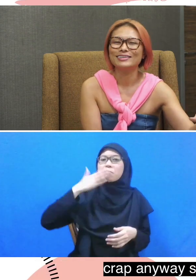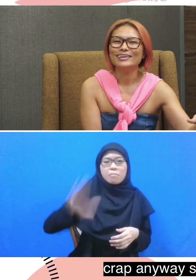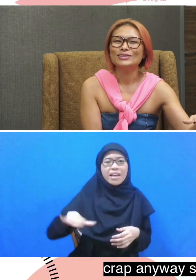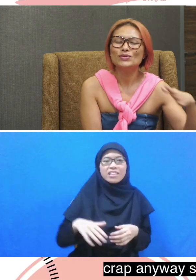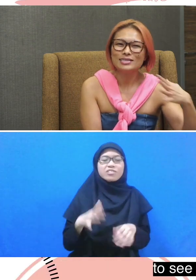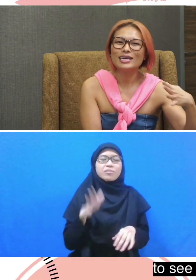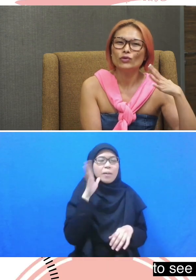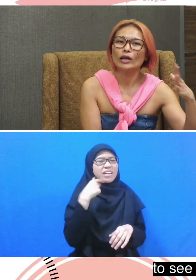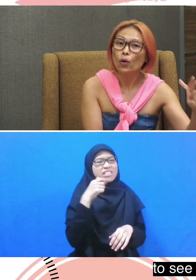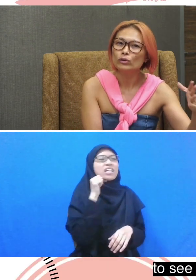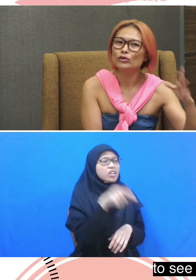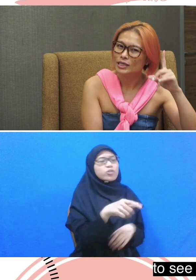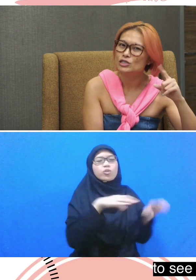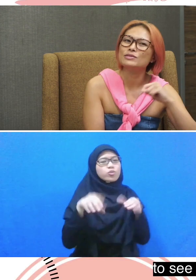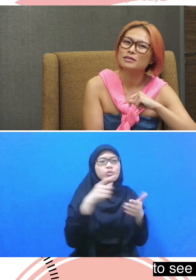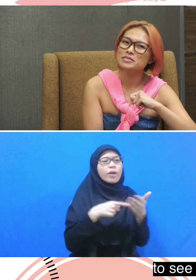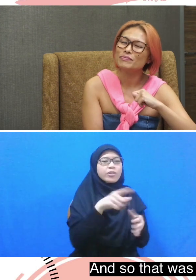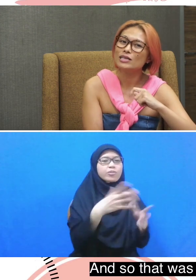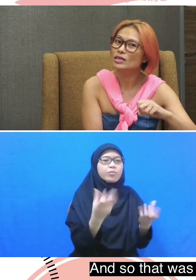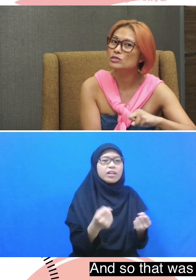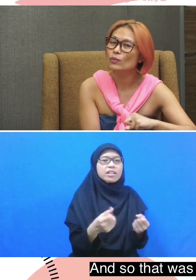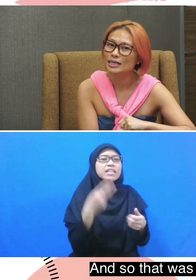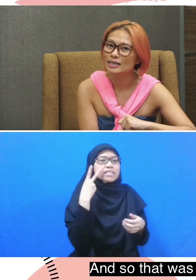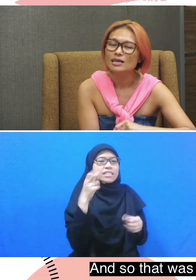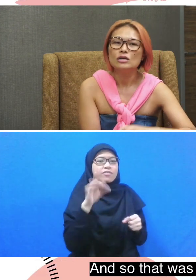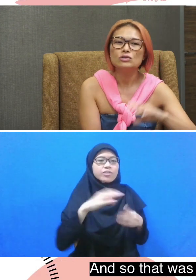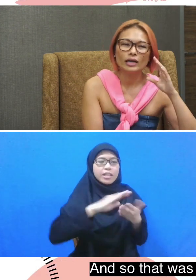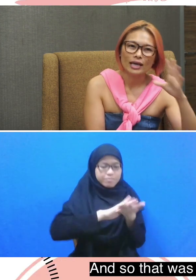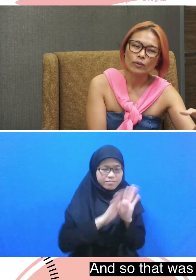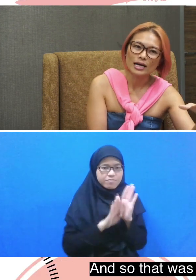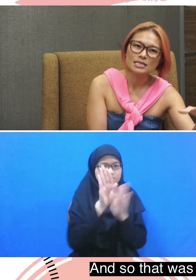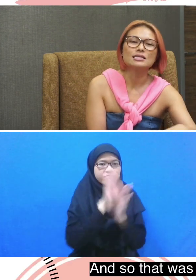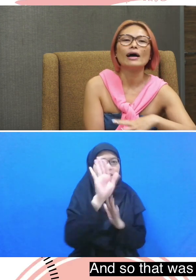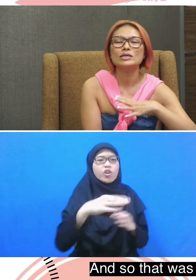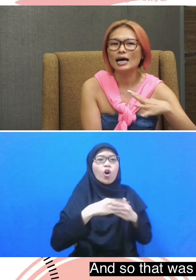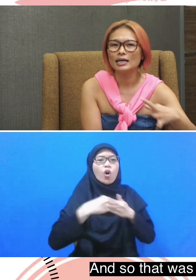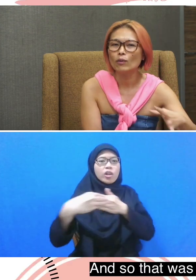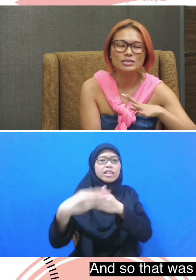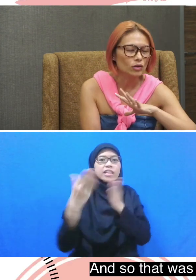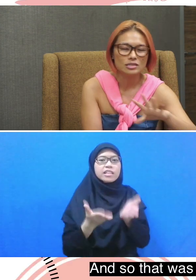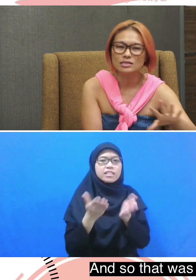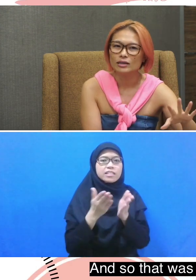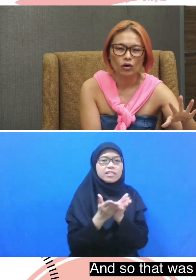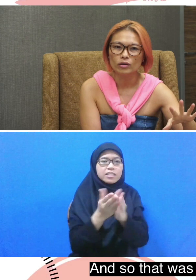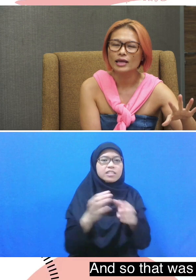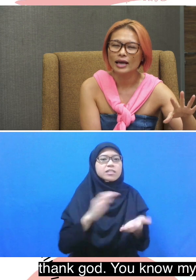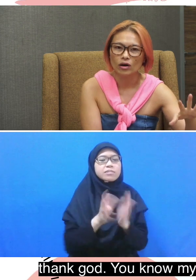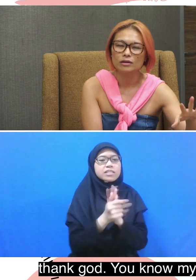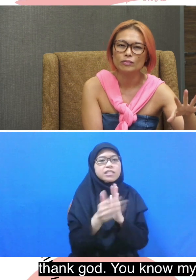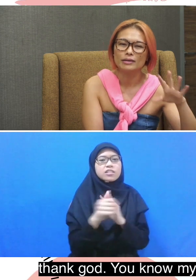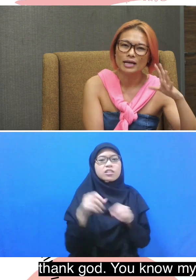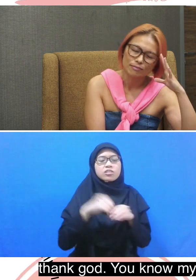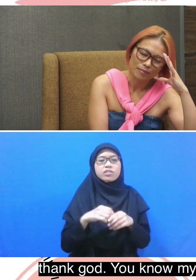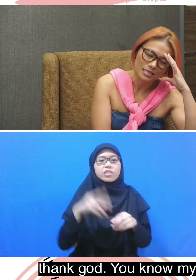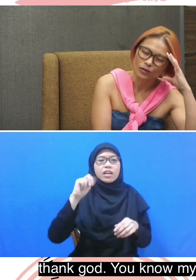want to see if you can hone your leadership skills. And so that was what I did. So in NUS, I was not staying in the hall, thank God.